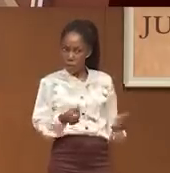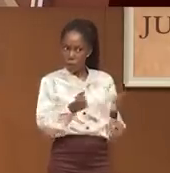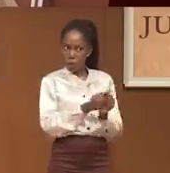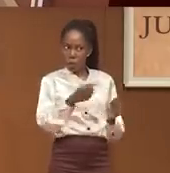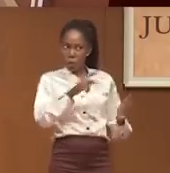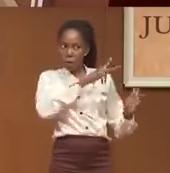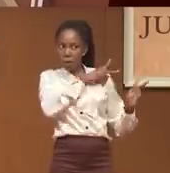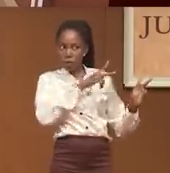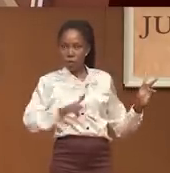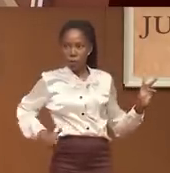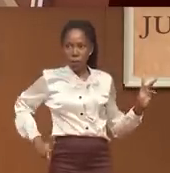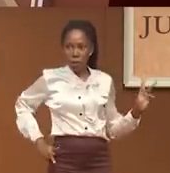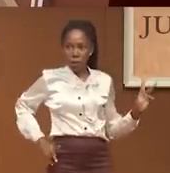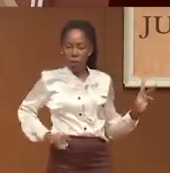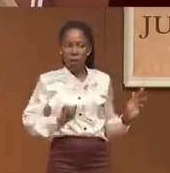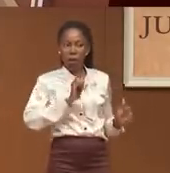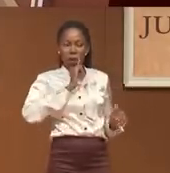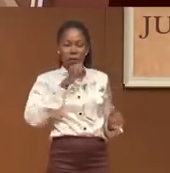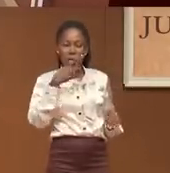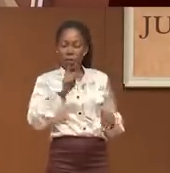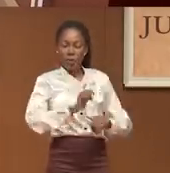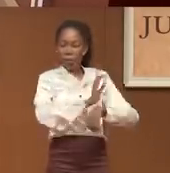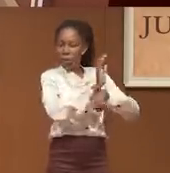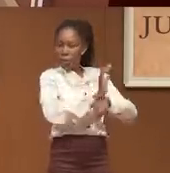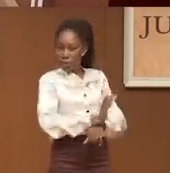Give the, it's their custom, they know it.